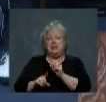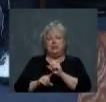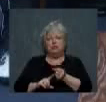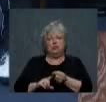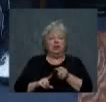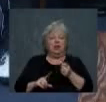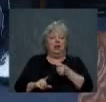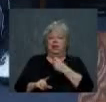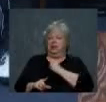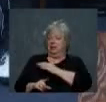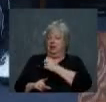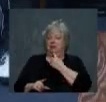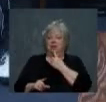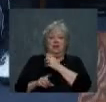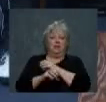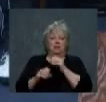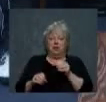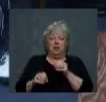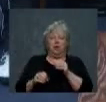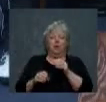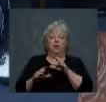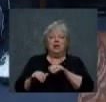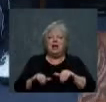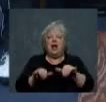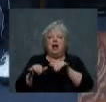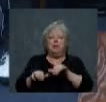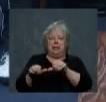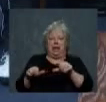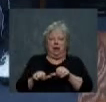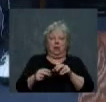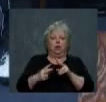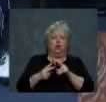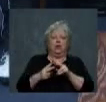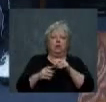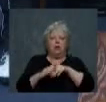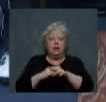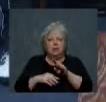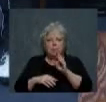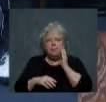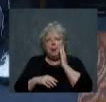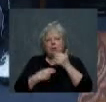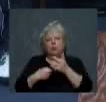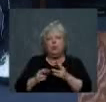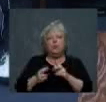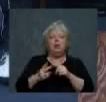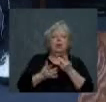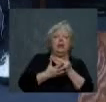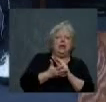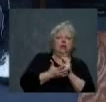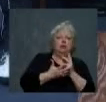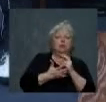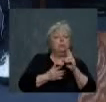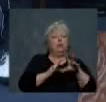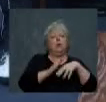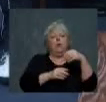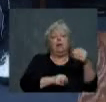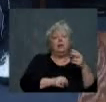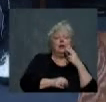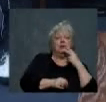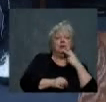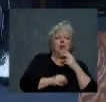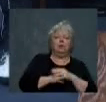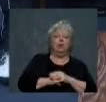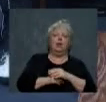common areas. You're either in a bedroom, in the kitchen, or you have to go outside to smoke. The only reason the house exceeds the